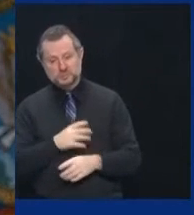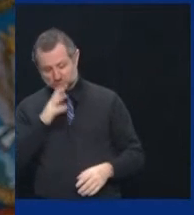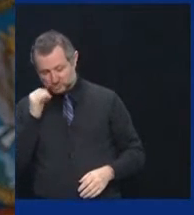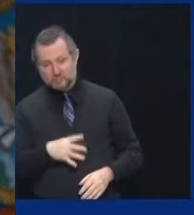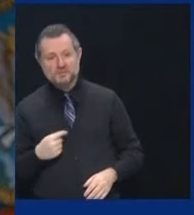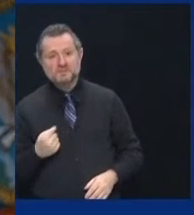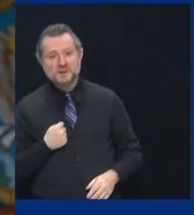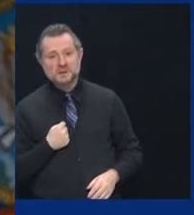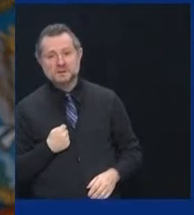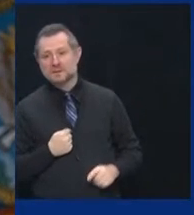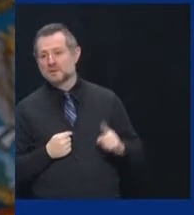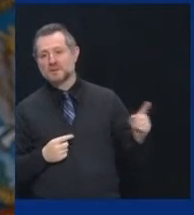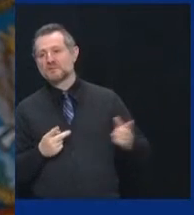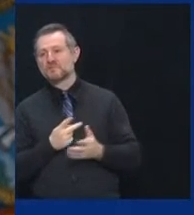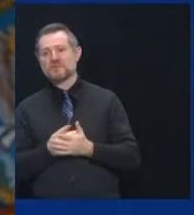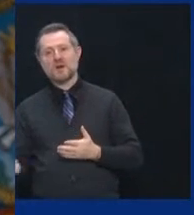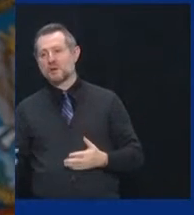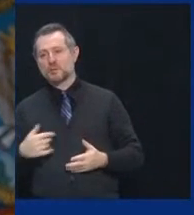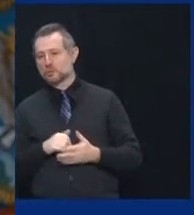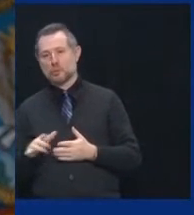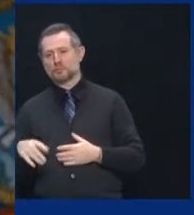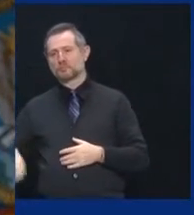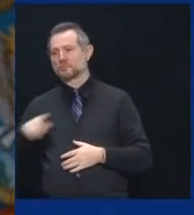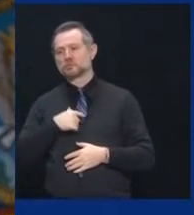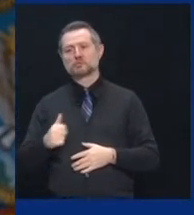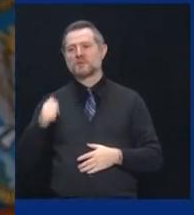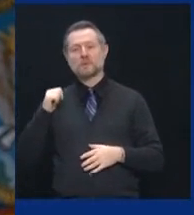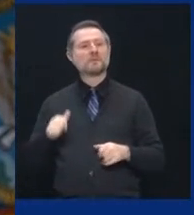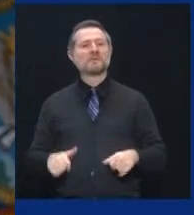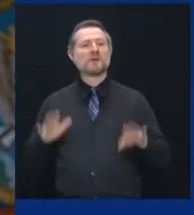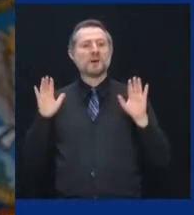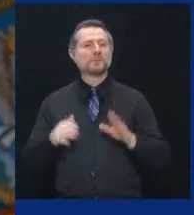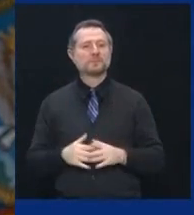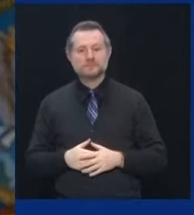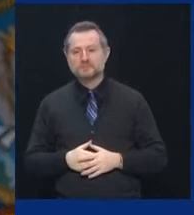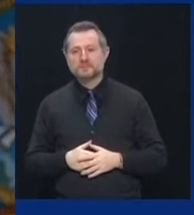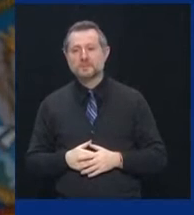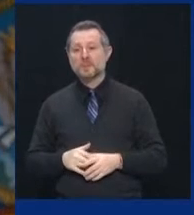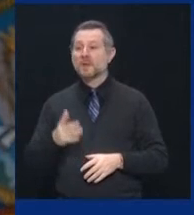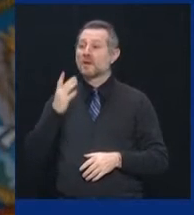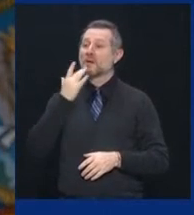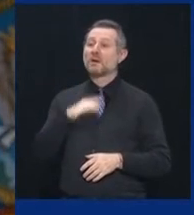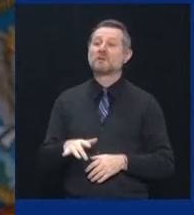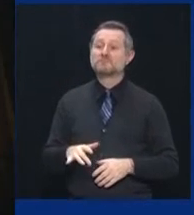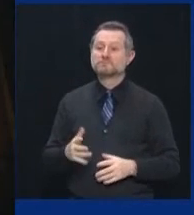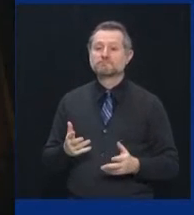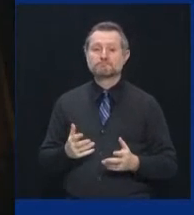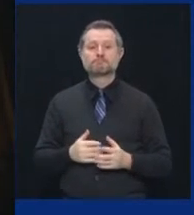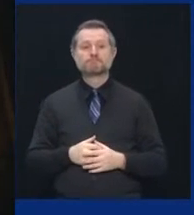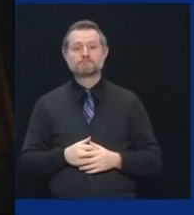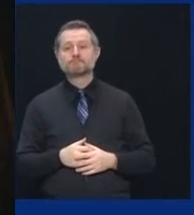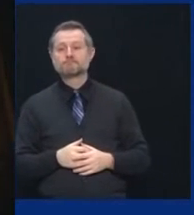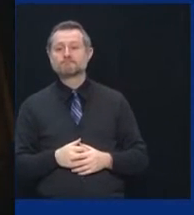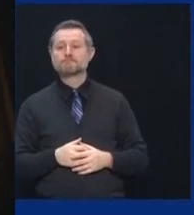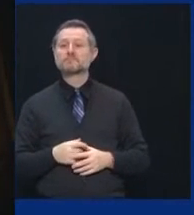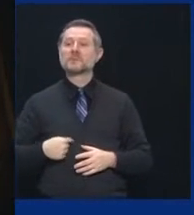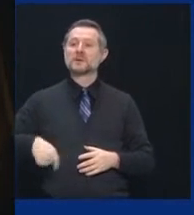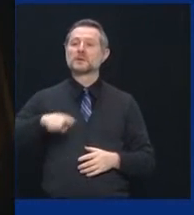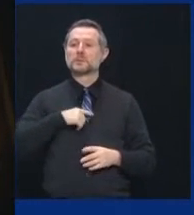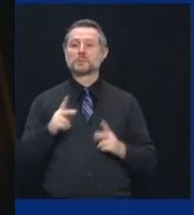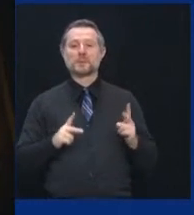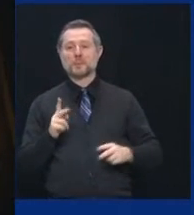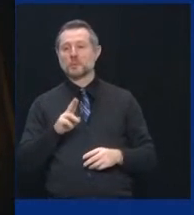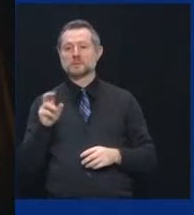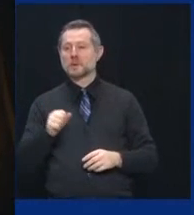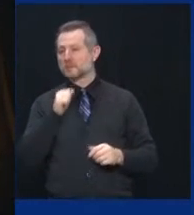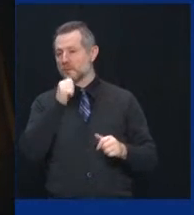New Yorkers would not give up. Fortunately, this nation rejected Washington's hyper-partisan politics, and